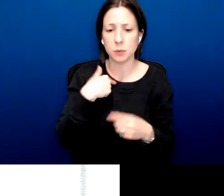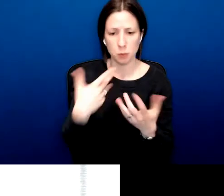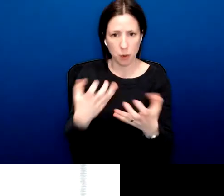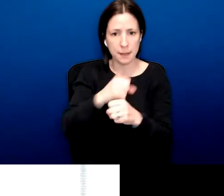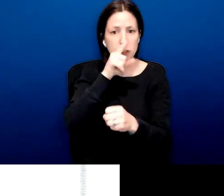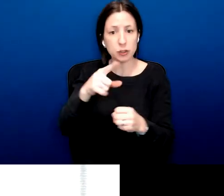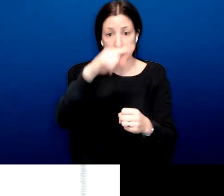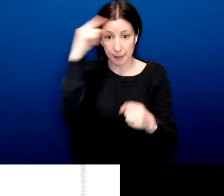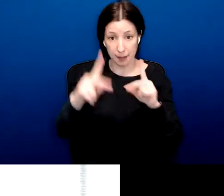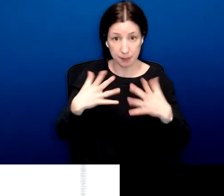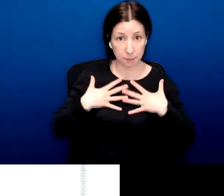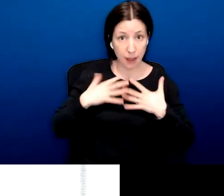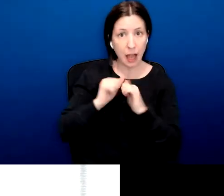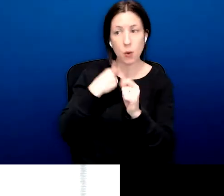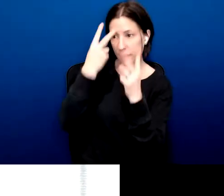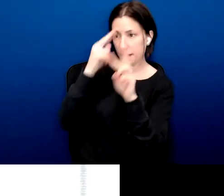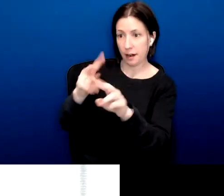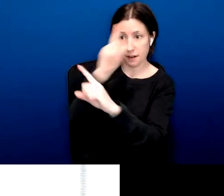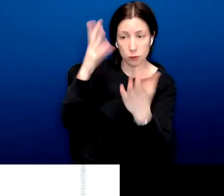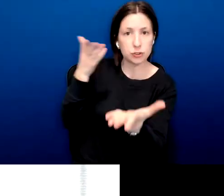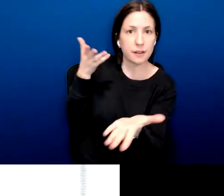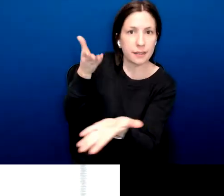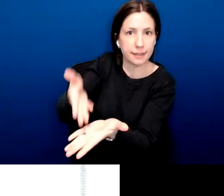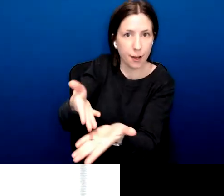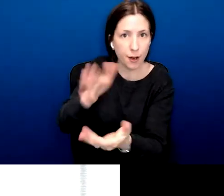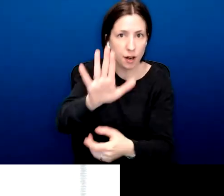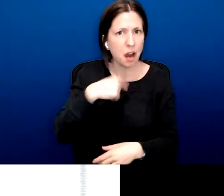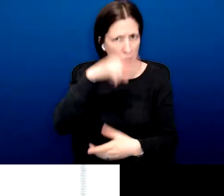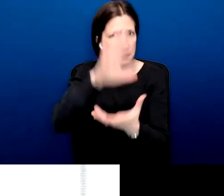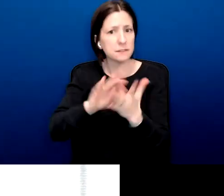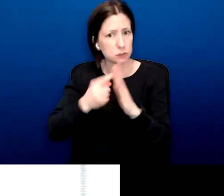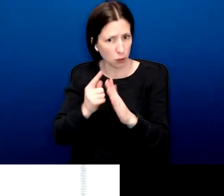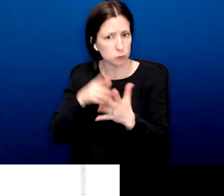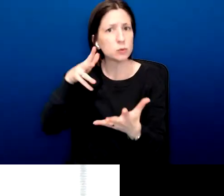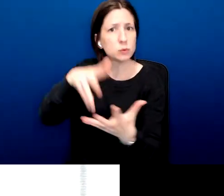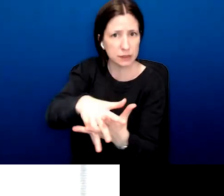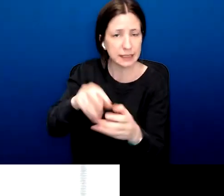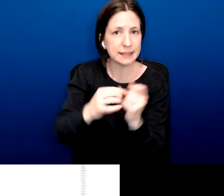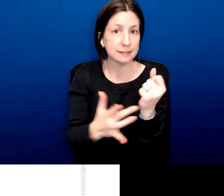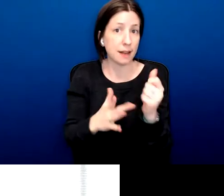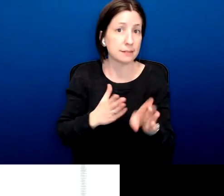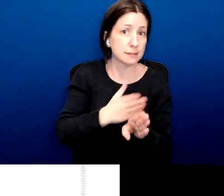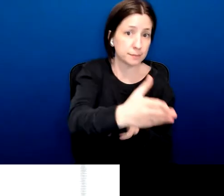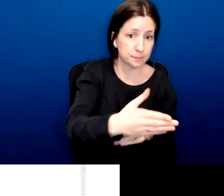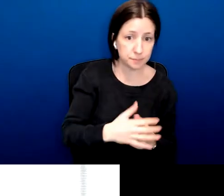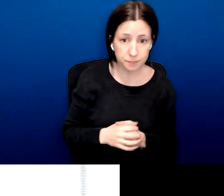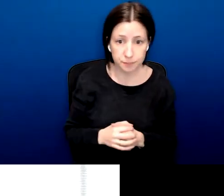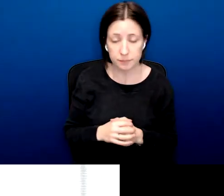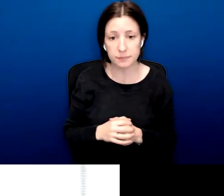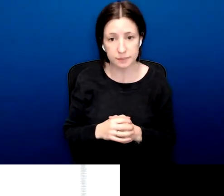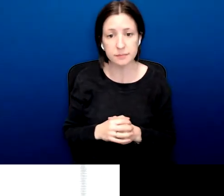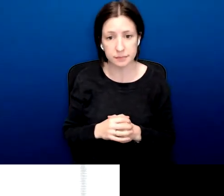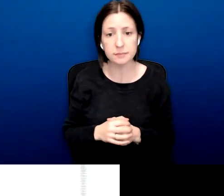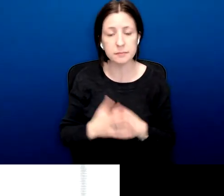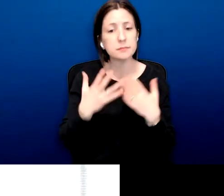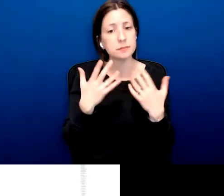and how we think about the future, one that I strongly believe is starting to find its way into the tech sector. So we've been facing this